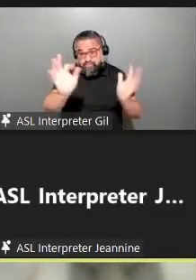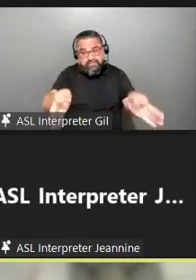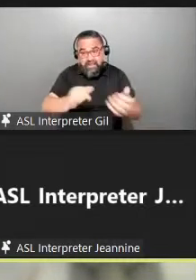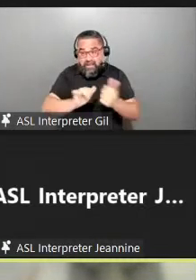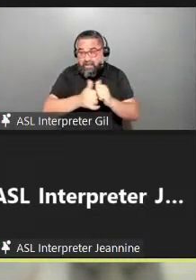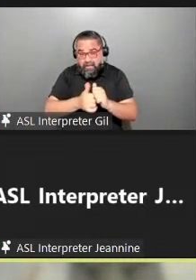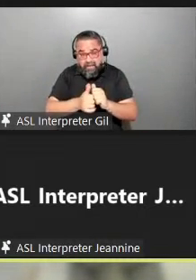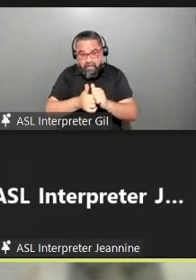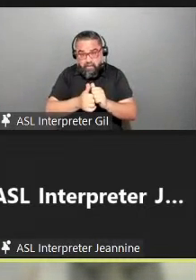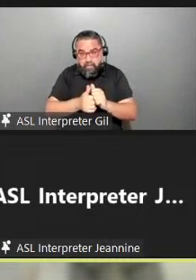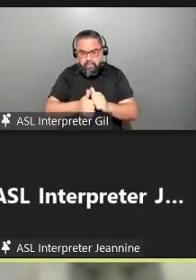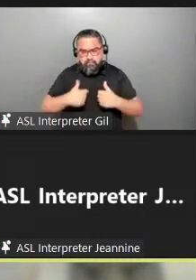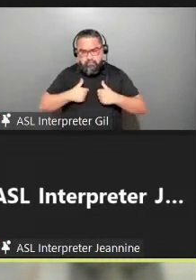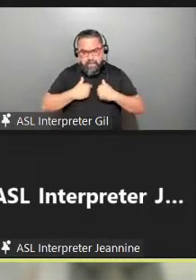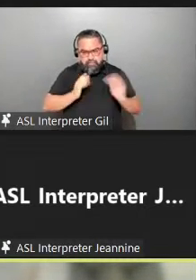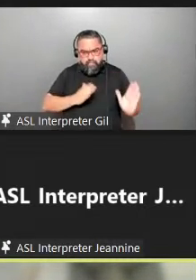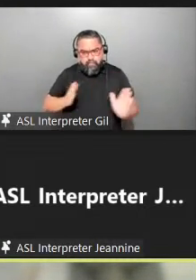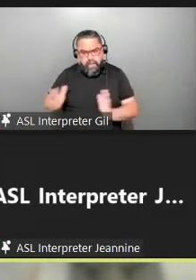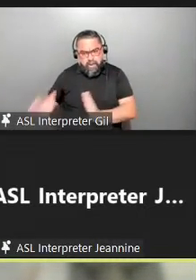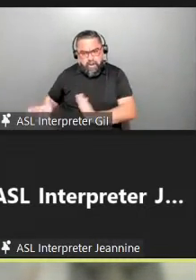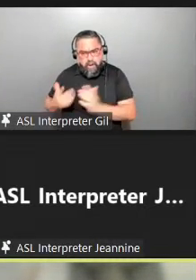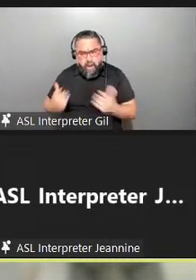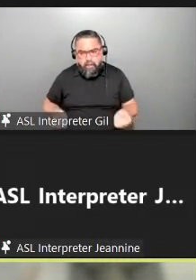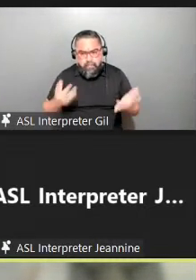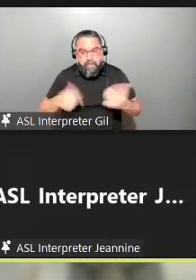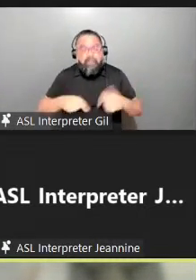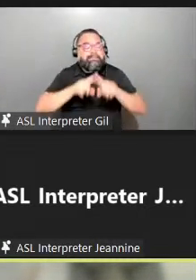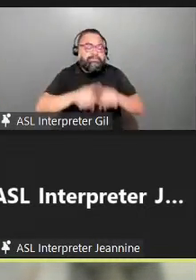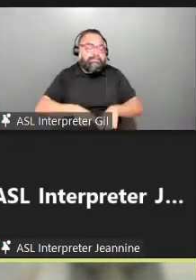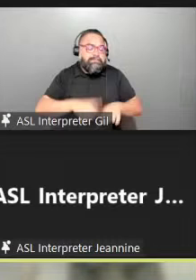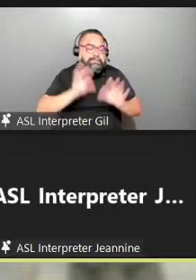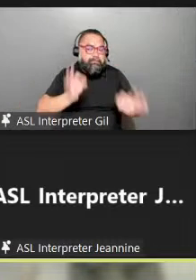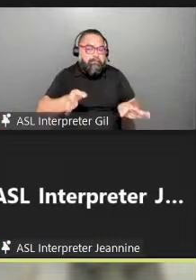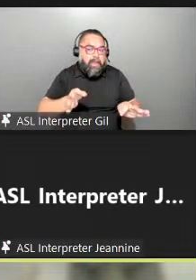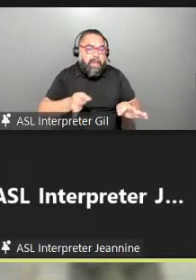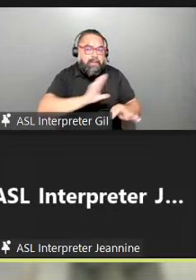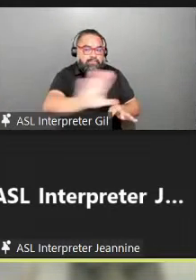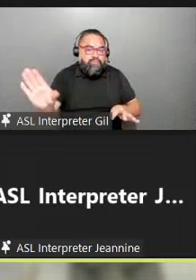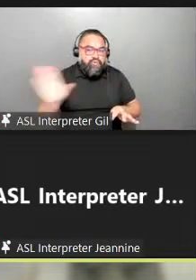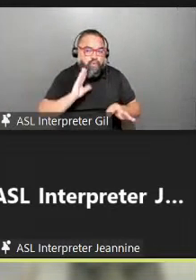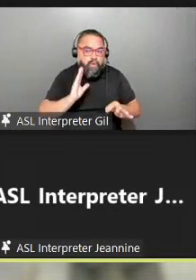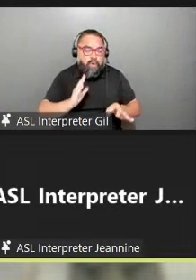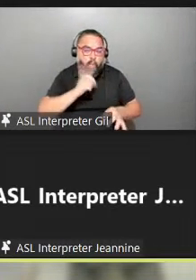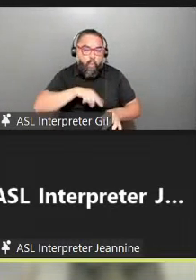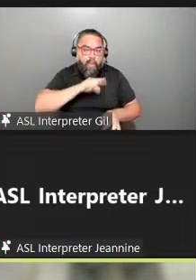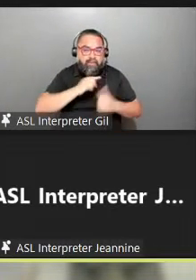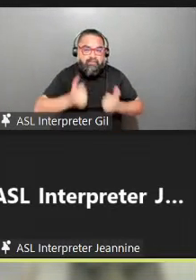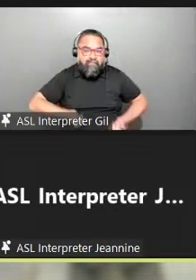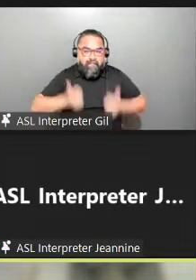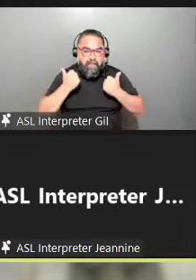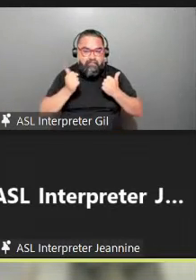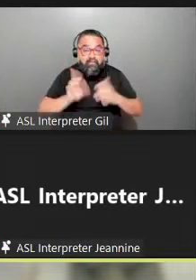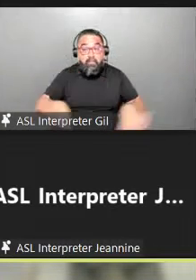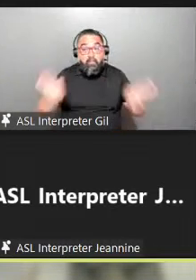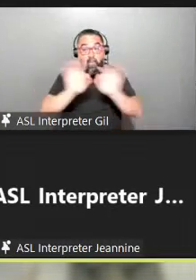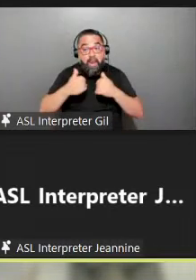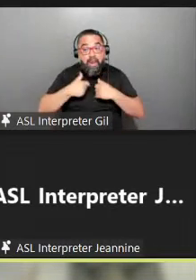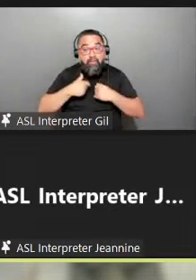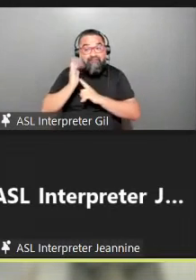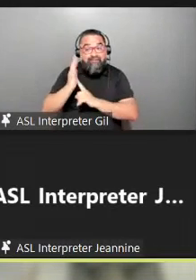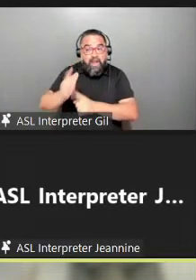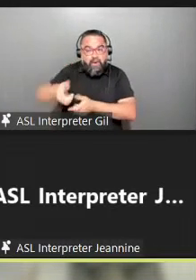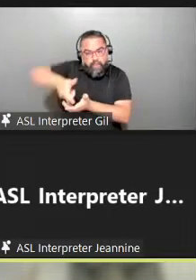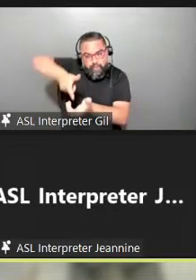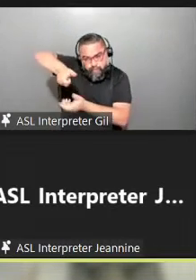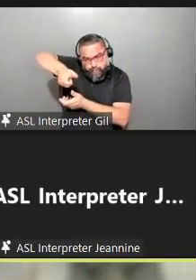of life after the quake. It's a good idea to have a fire extinguisher, a first aid kit, and enough water for